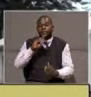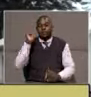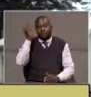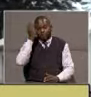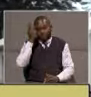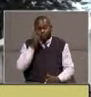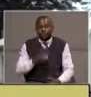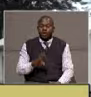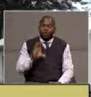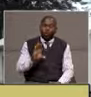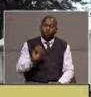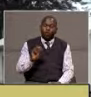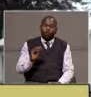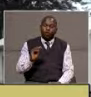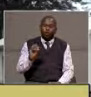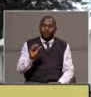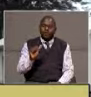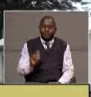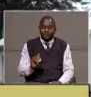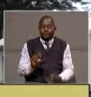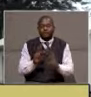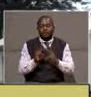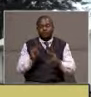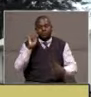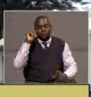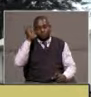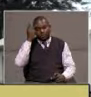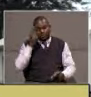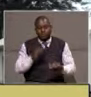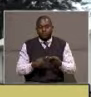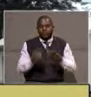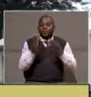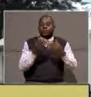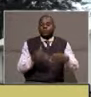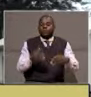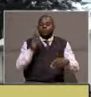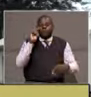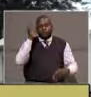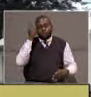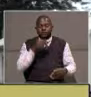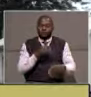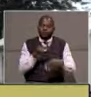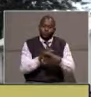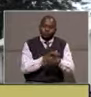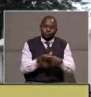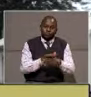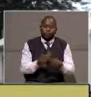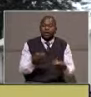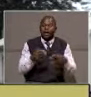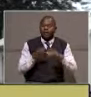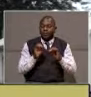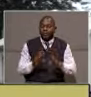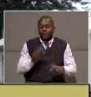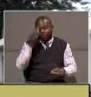the COMESA harmonized policy and the ESC harmonized policy, the trade is still not taking place